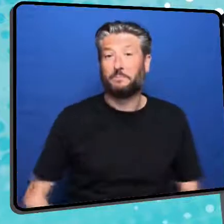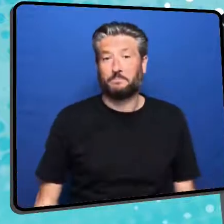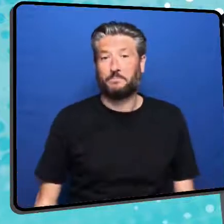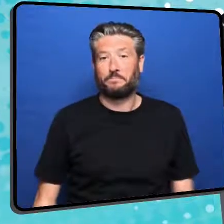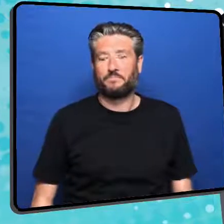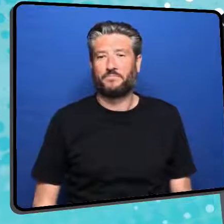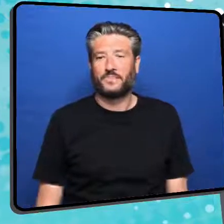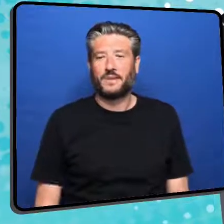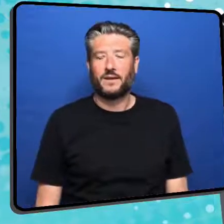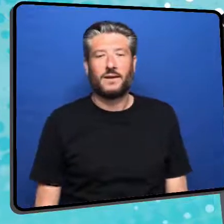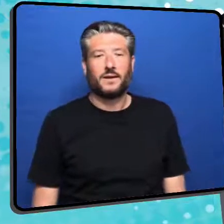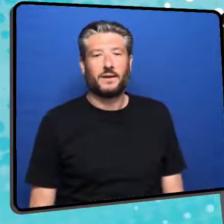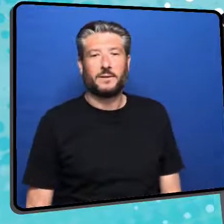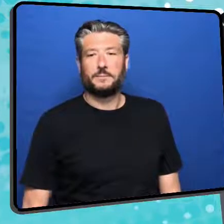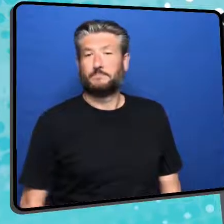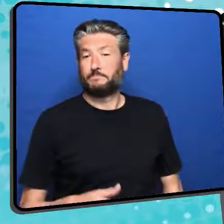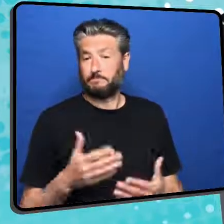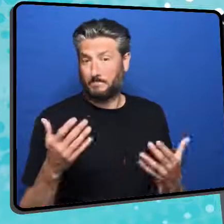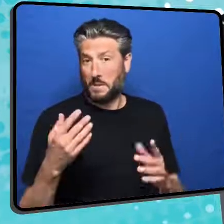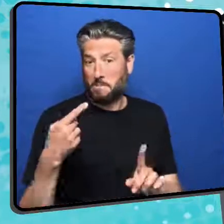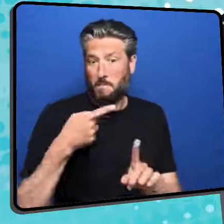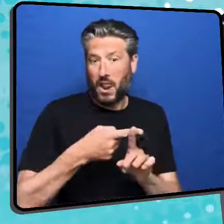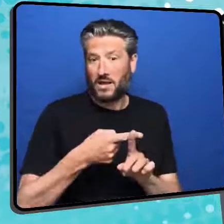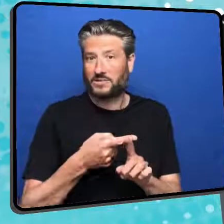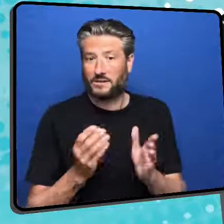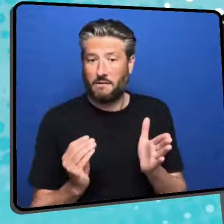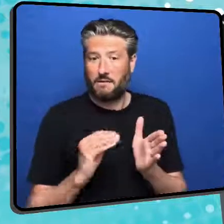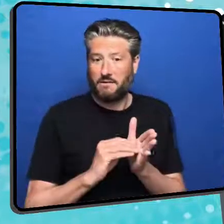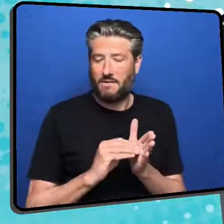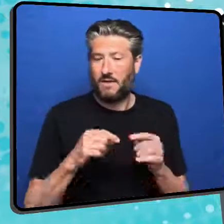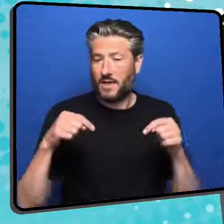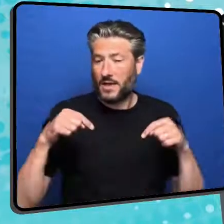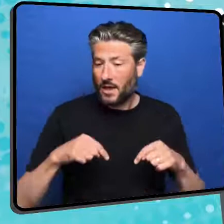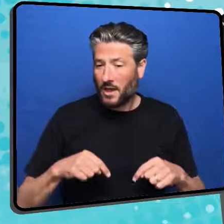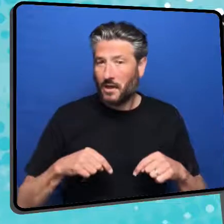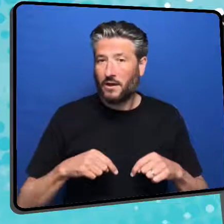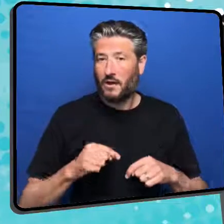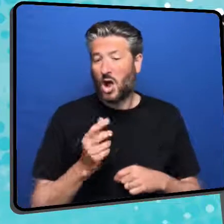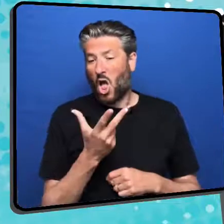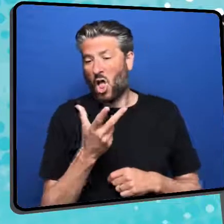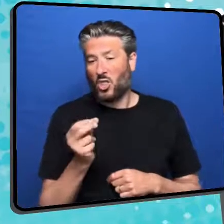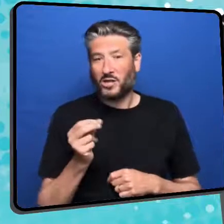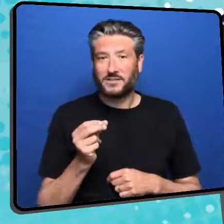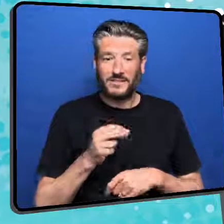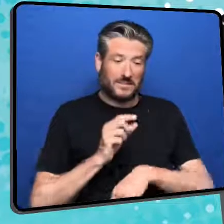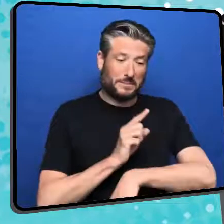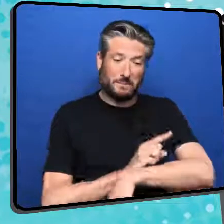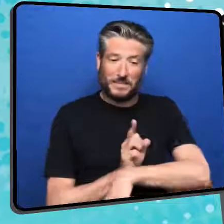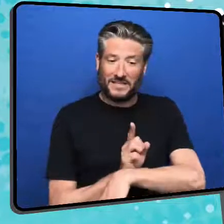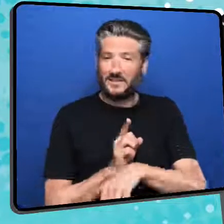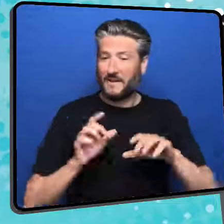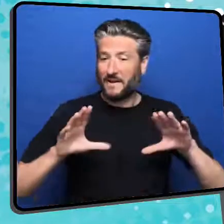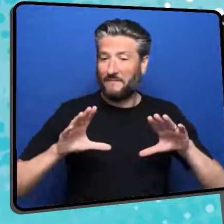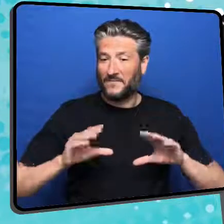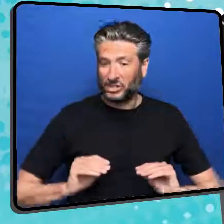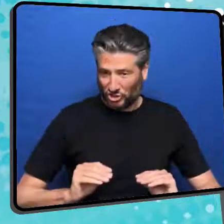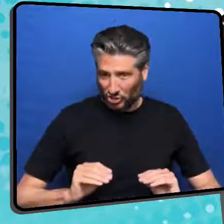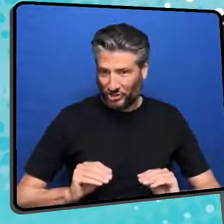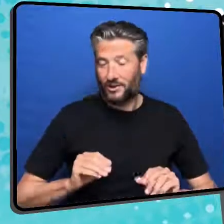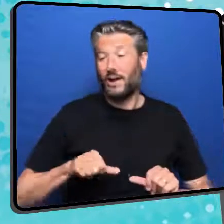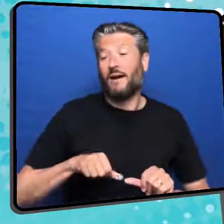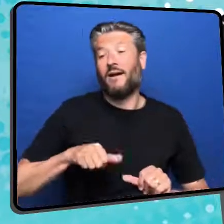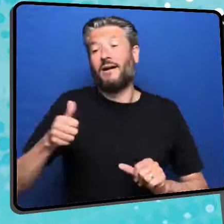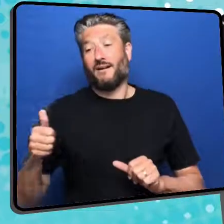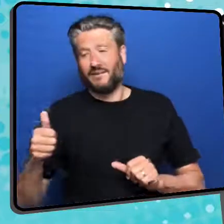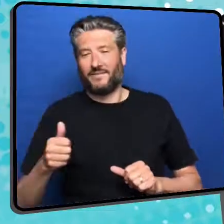And don't forget, after the show, we are around ourselves and our amazing guest for 30 minutes